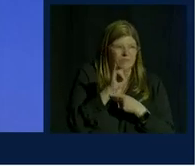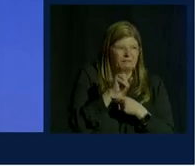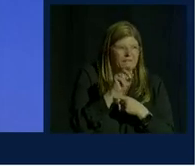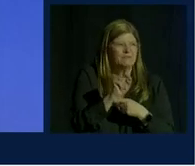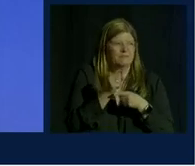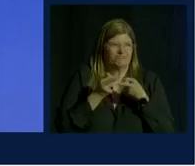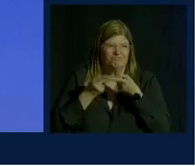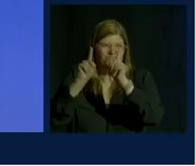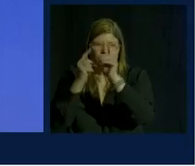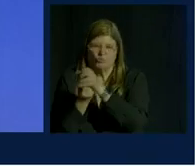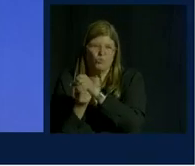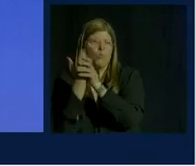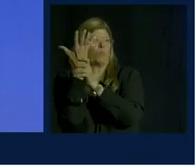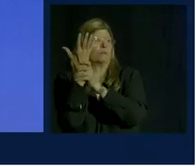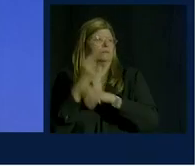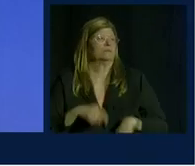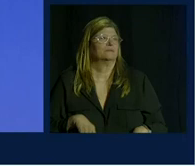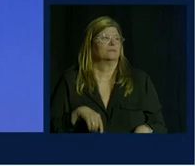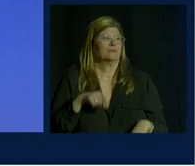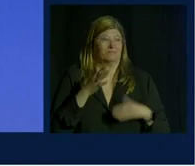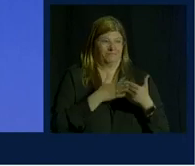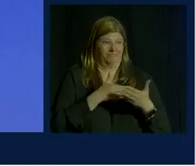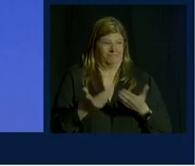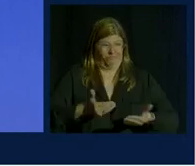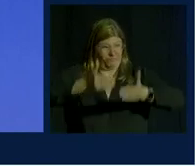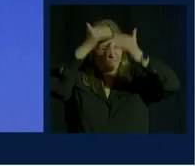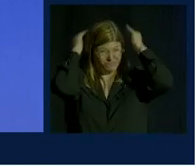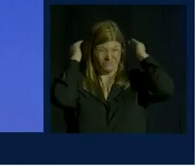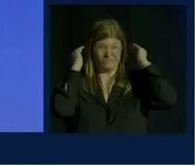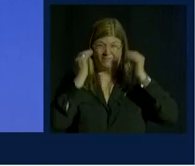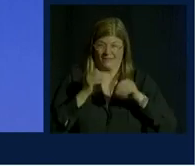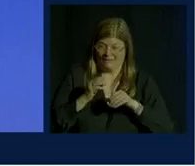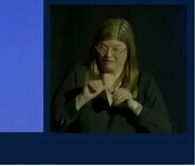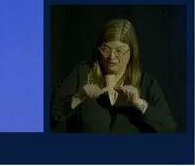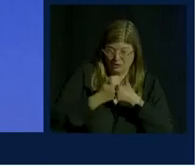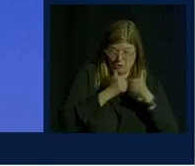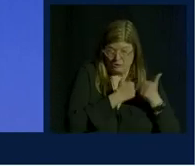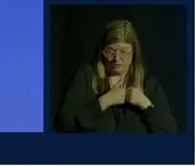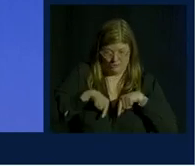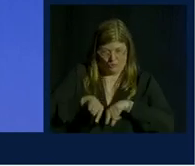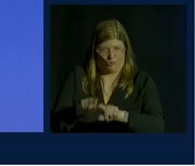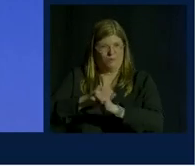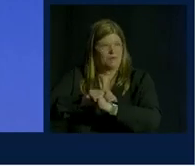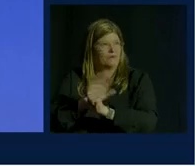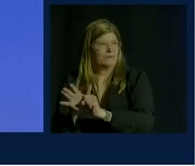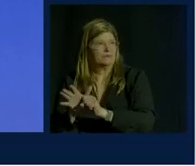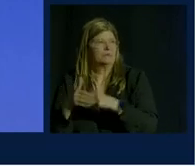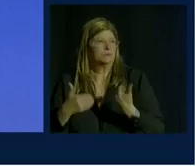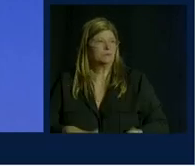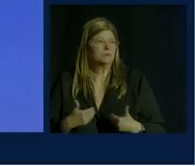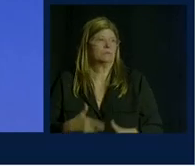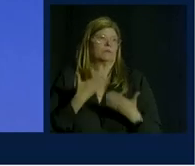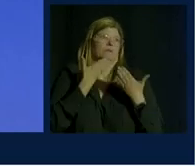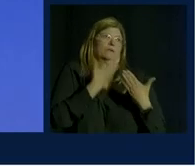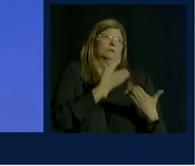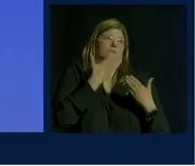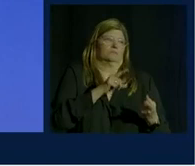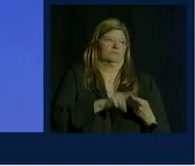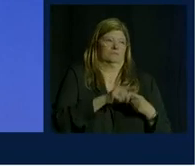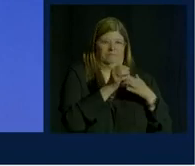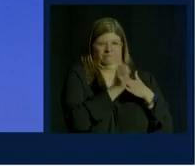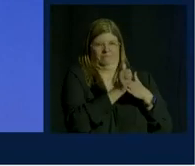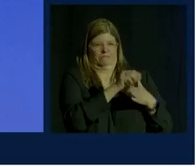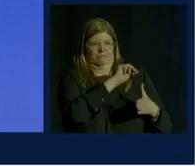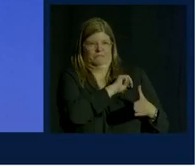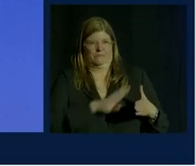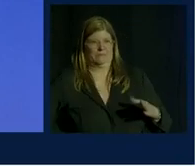business survive, pivot, and thrive. And despite the overwhelming challenges of the past year,